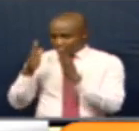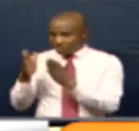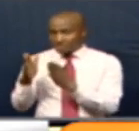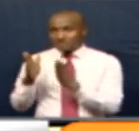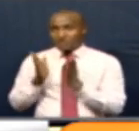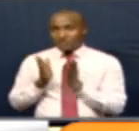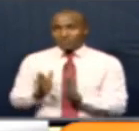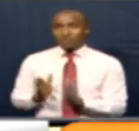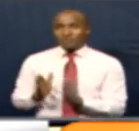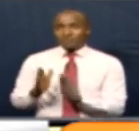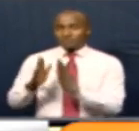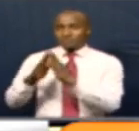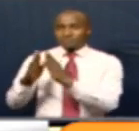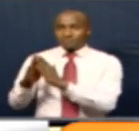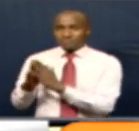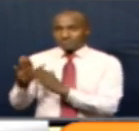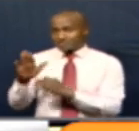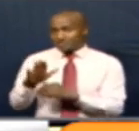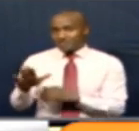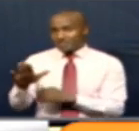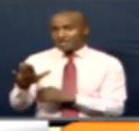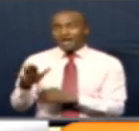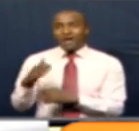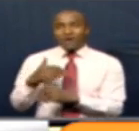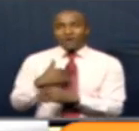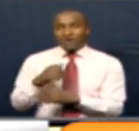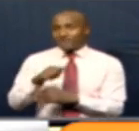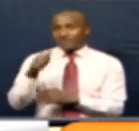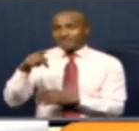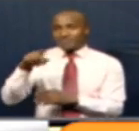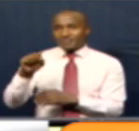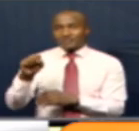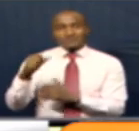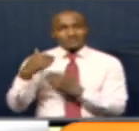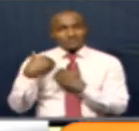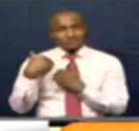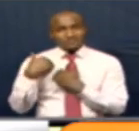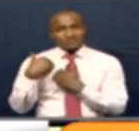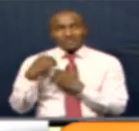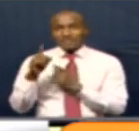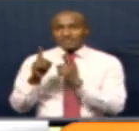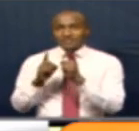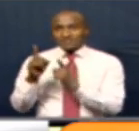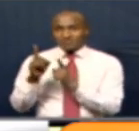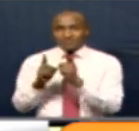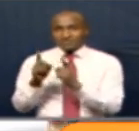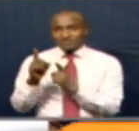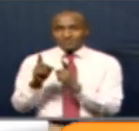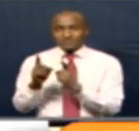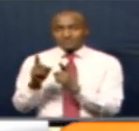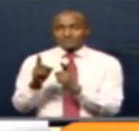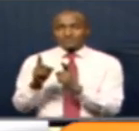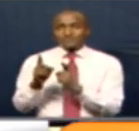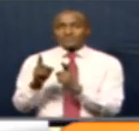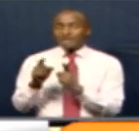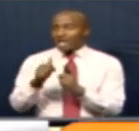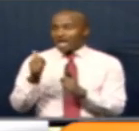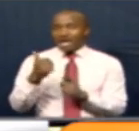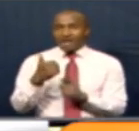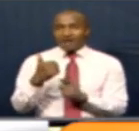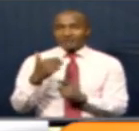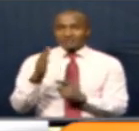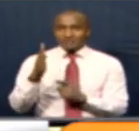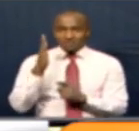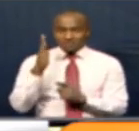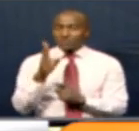settlement thematic area. We've got another PS that is heading the transportation. Mm-hmm. There is security, there's water